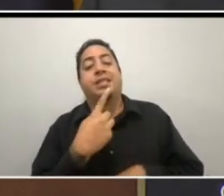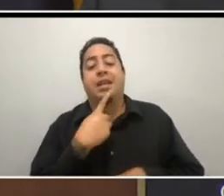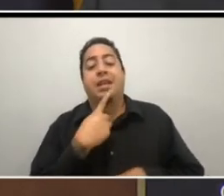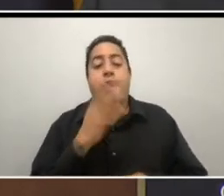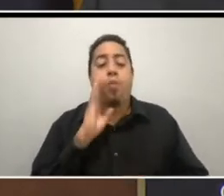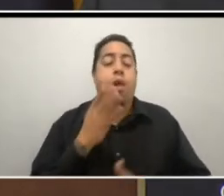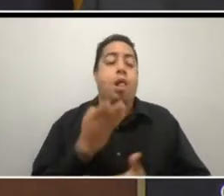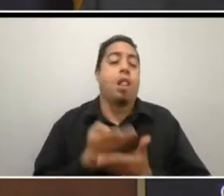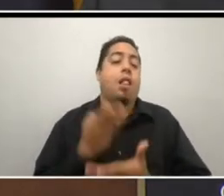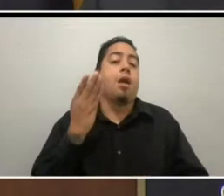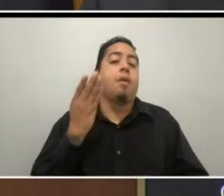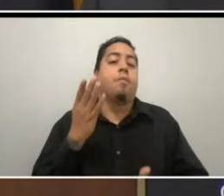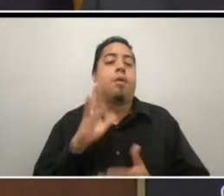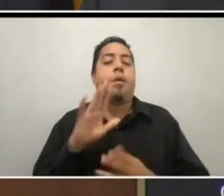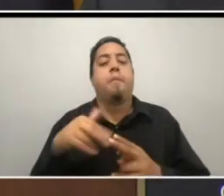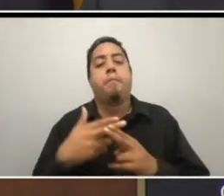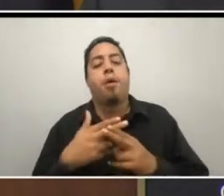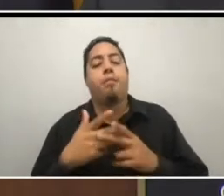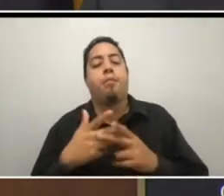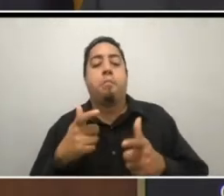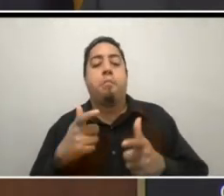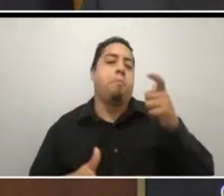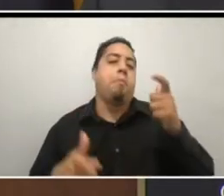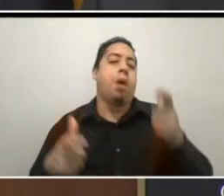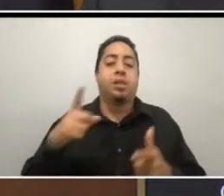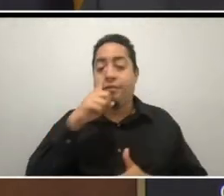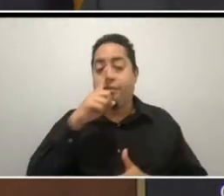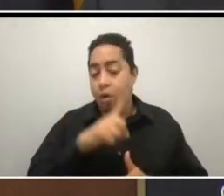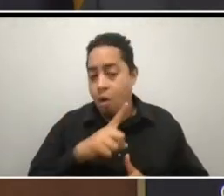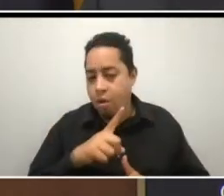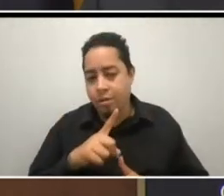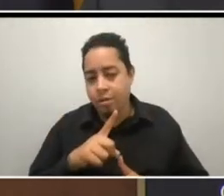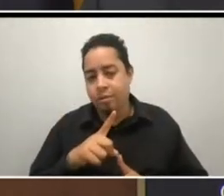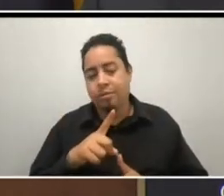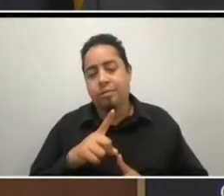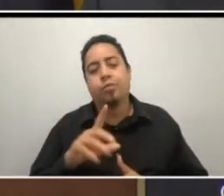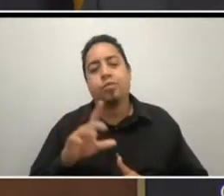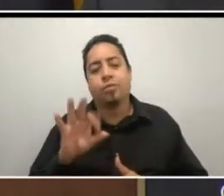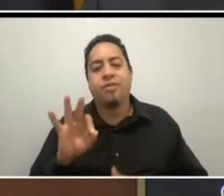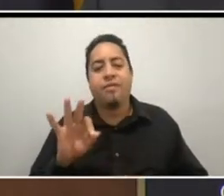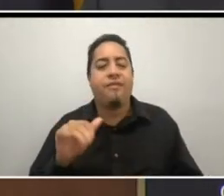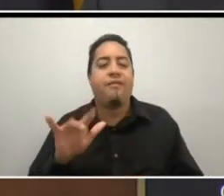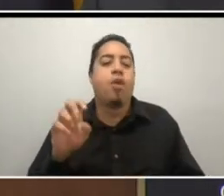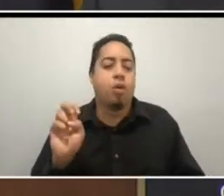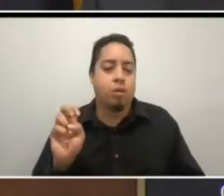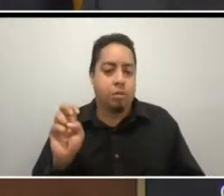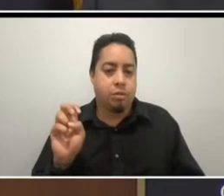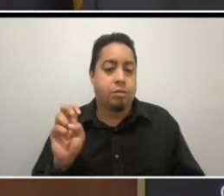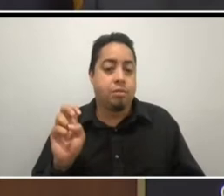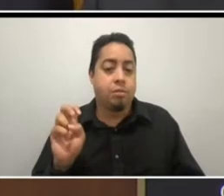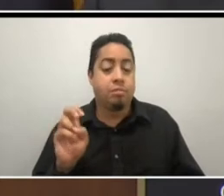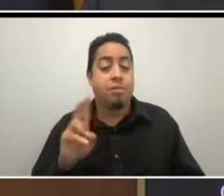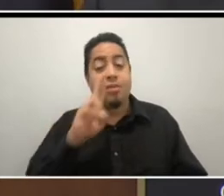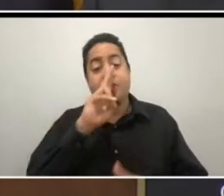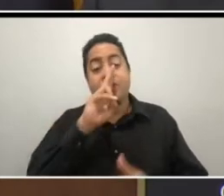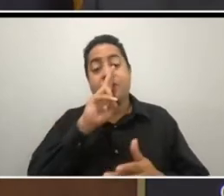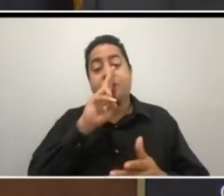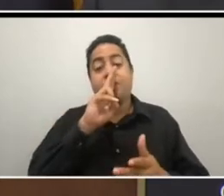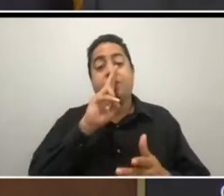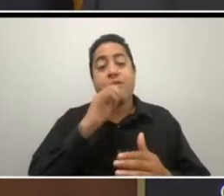about massive fraud in Georgia were completely false. Mr. Secretary, the call between you and the president